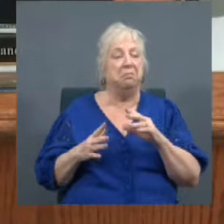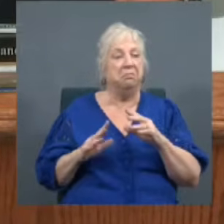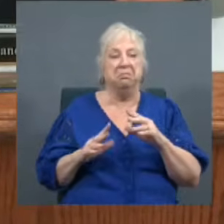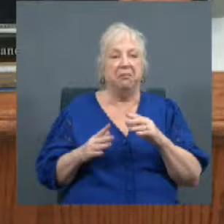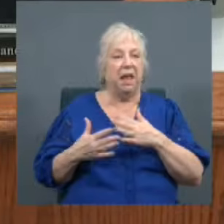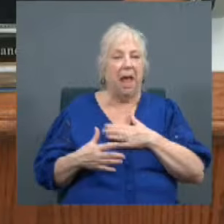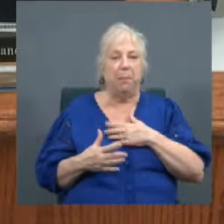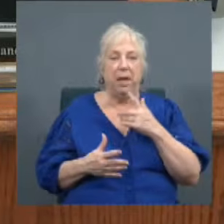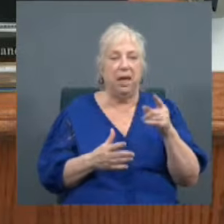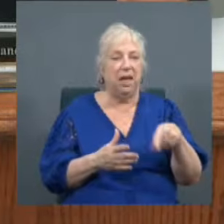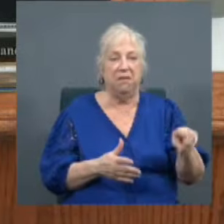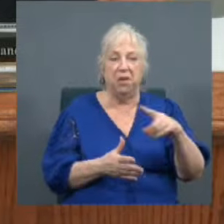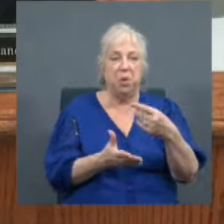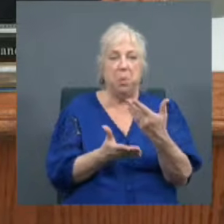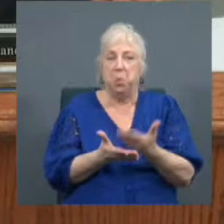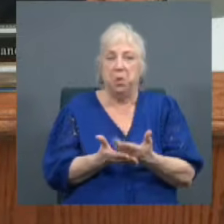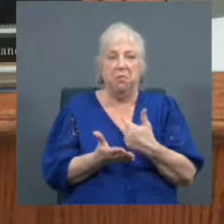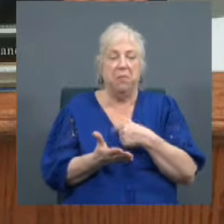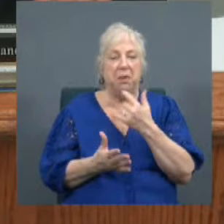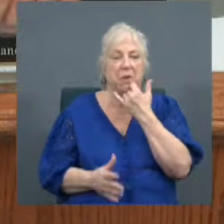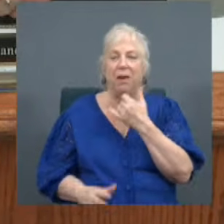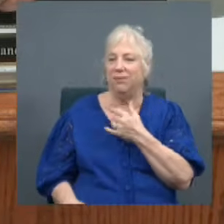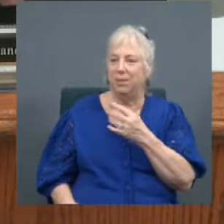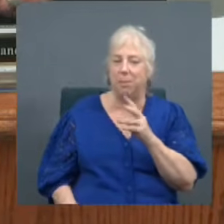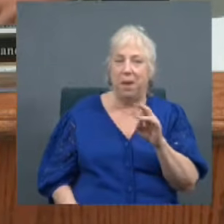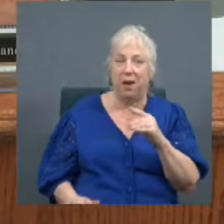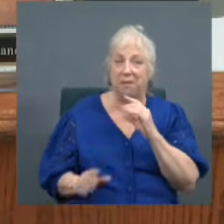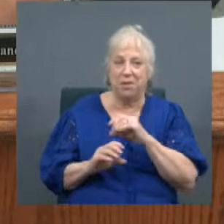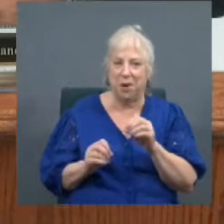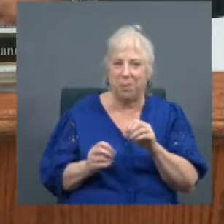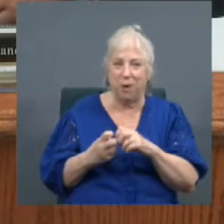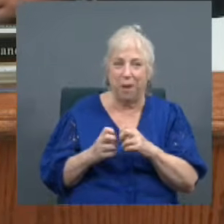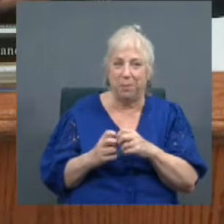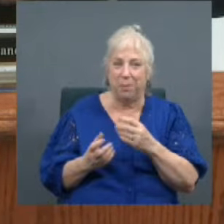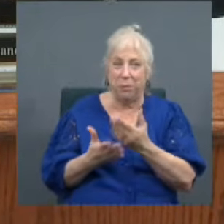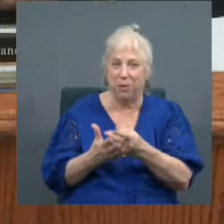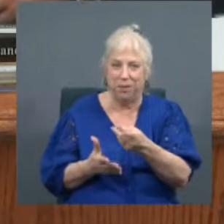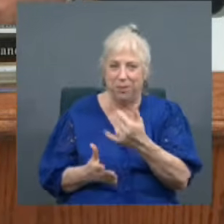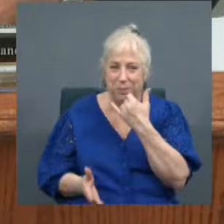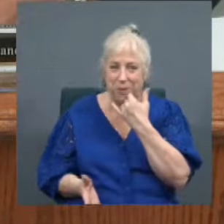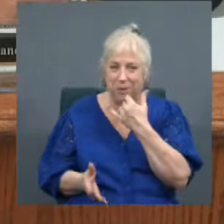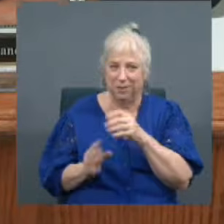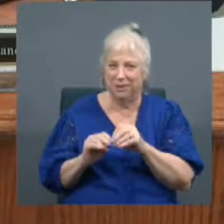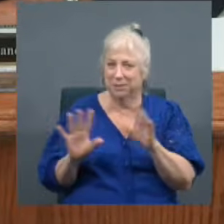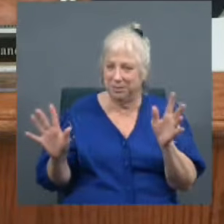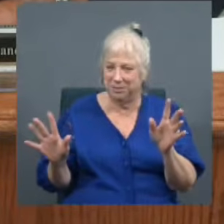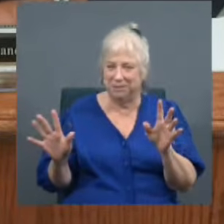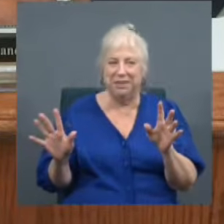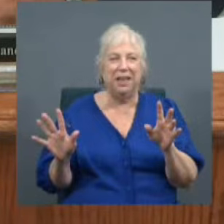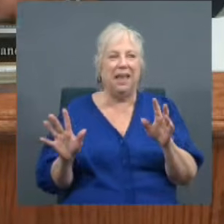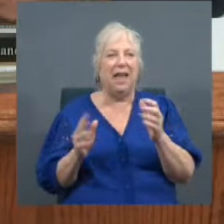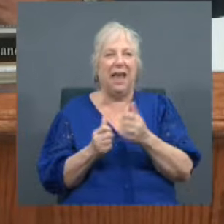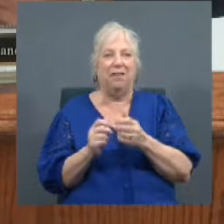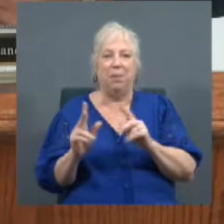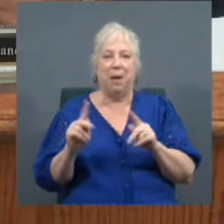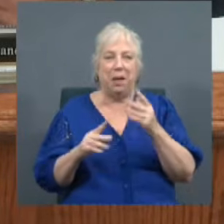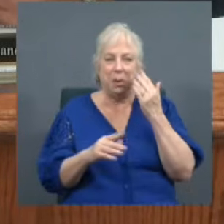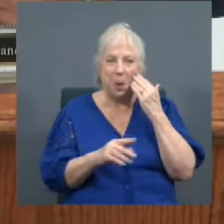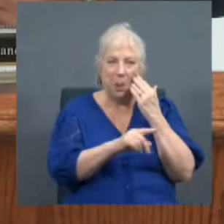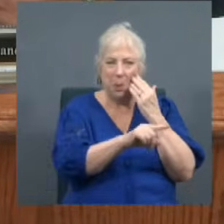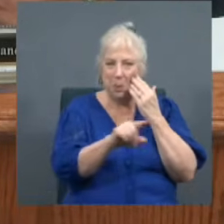but I can tell you that Have that no I don't- problem in doing that. How, just want to be clear, everyone's been